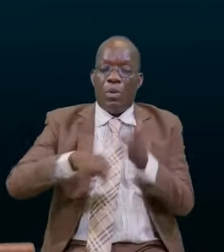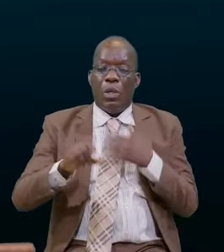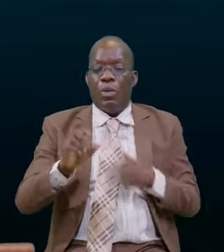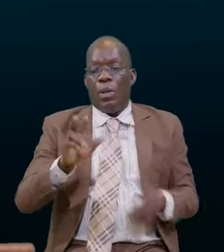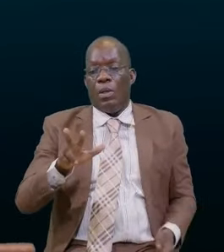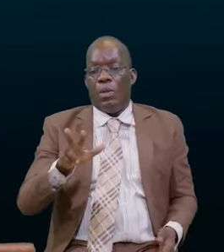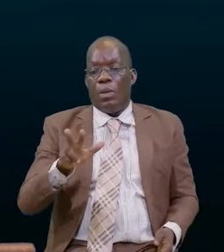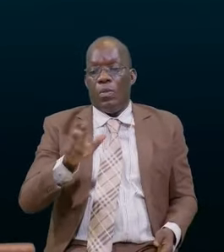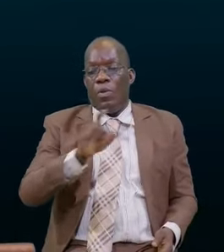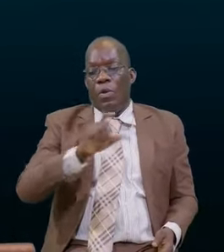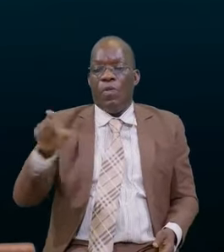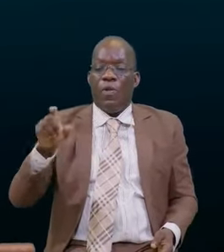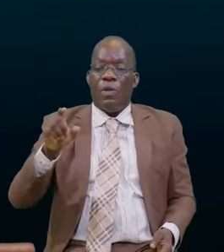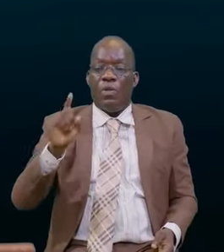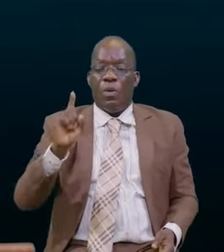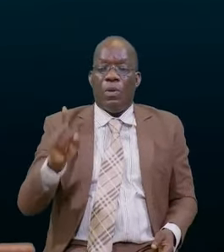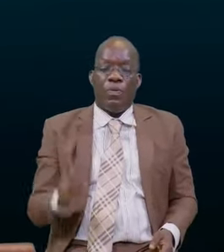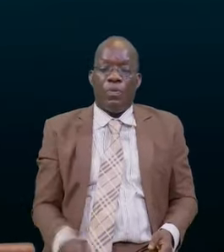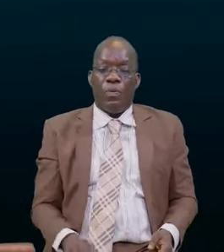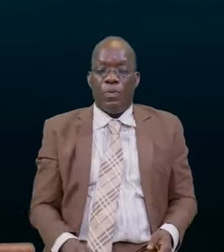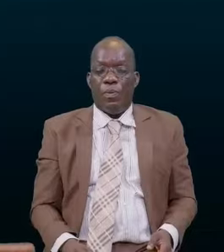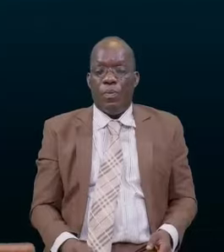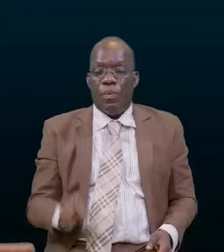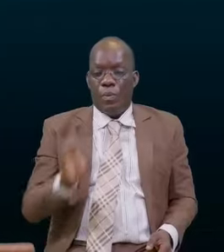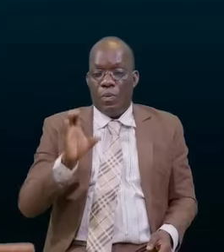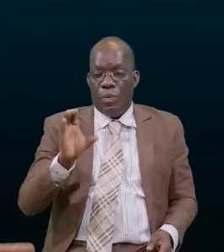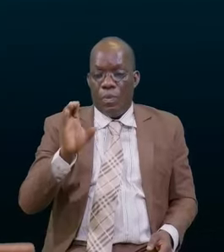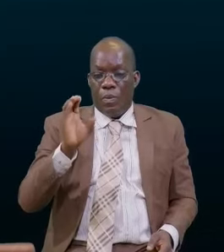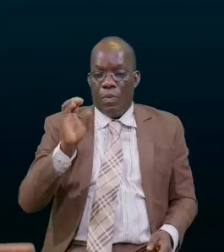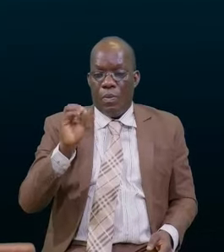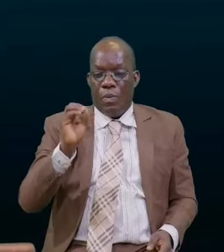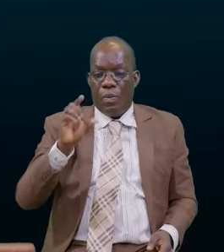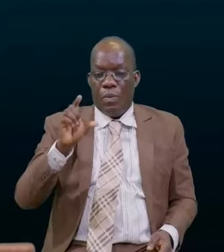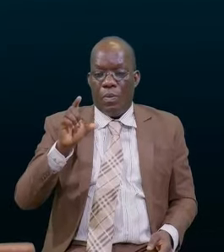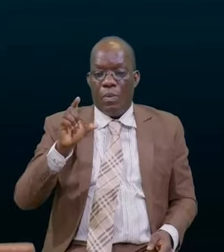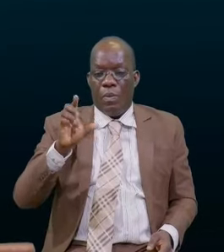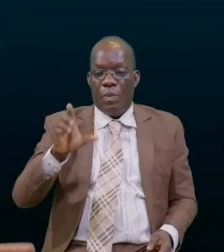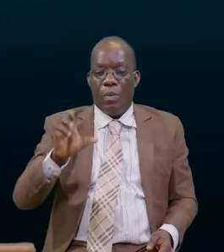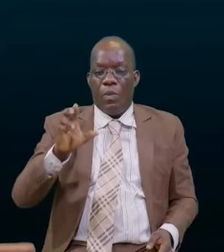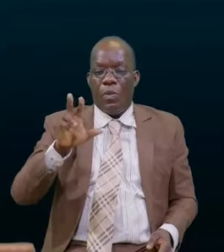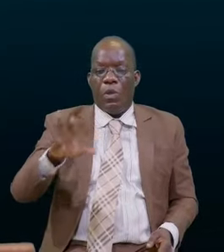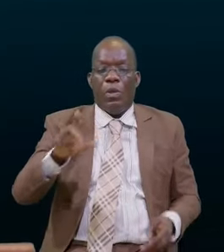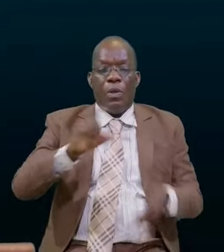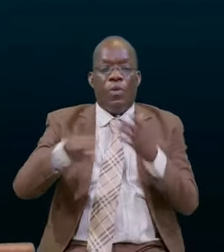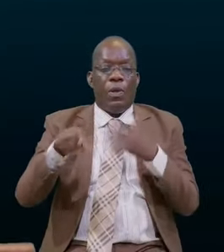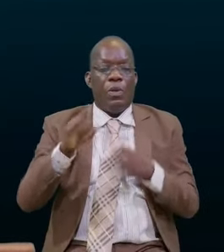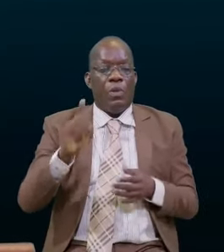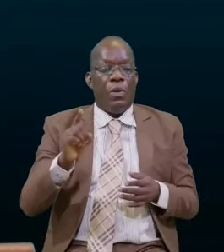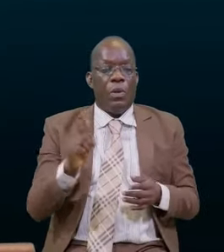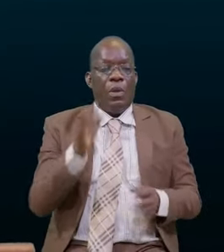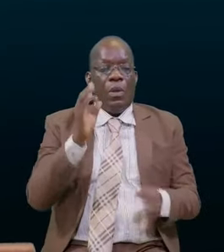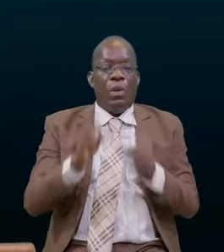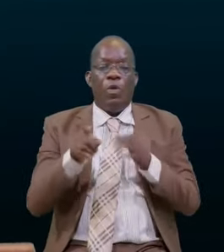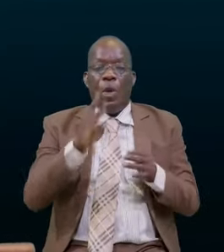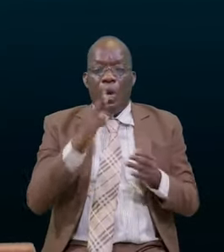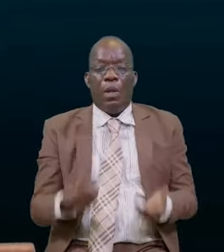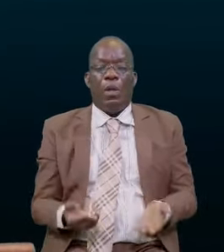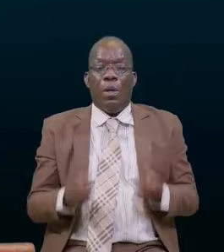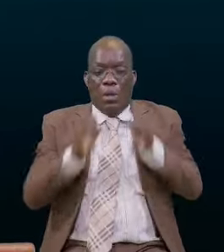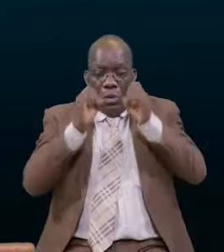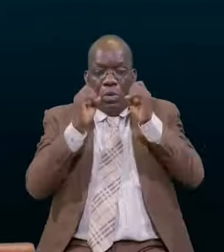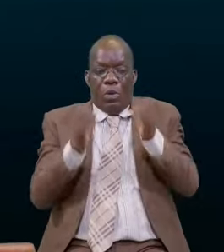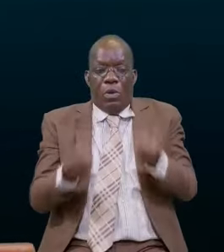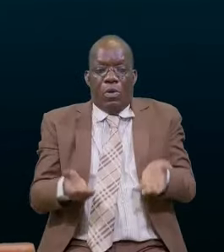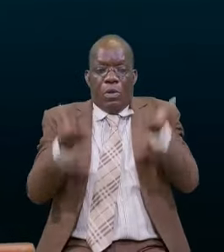verse one Colossians 3 verse one if you then be risen with Christ seek those things which are about where Christ